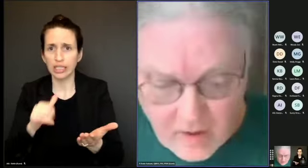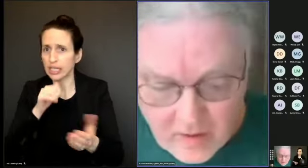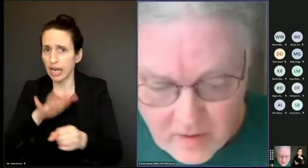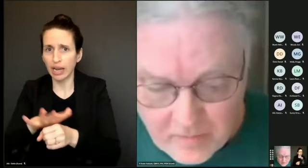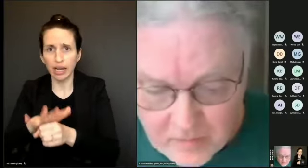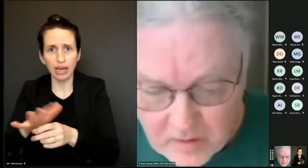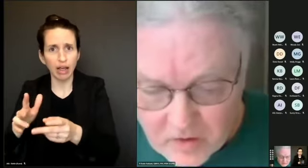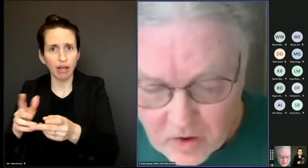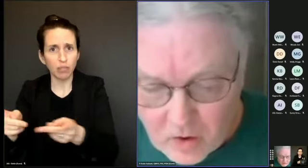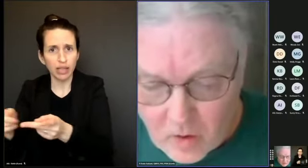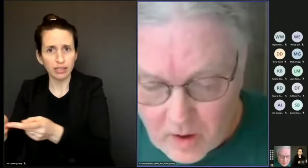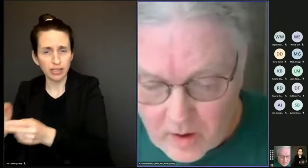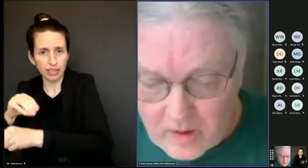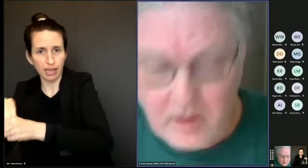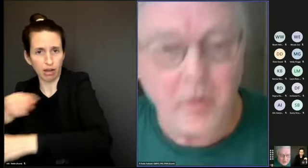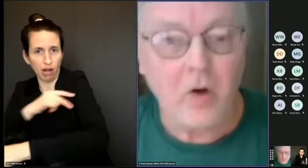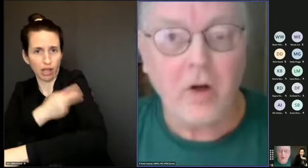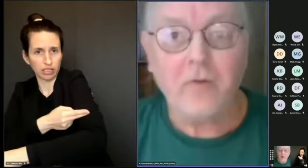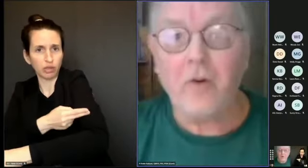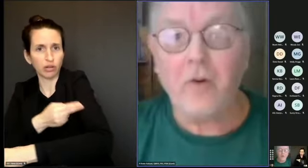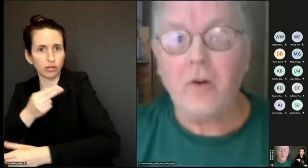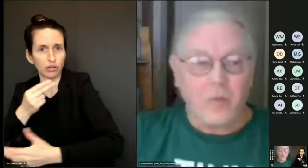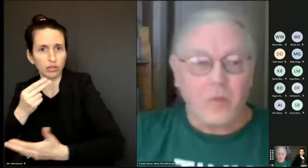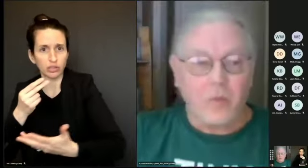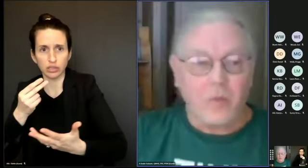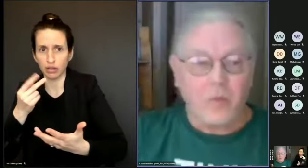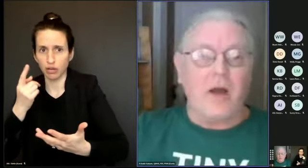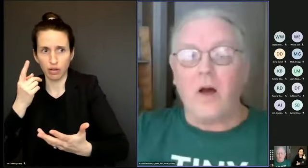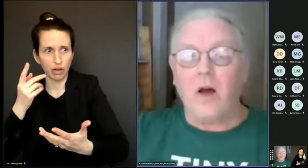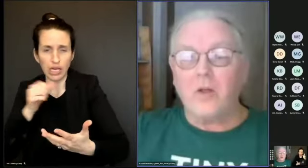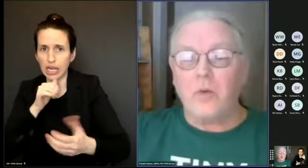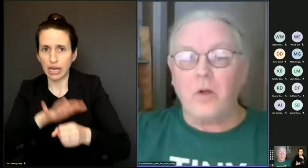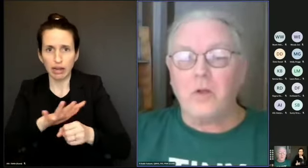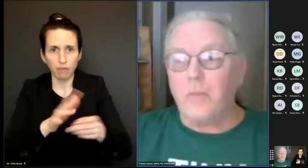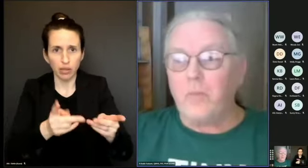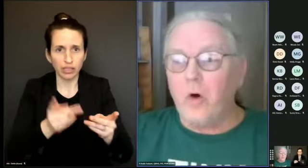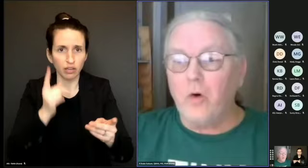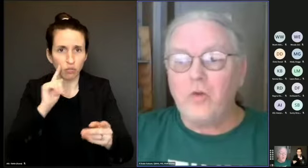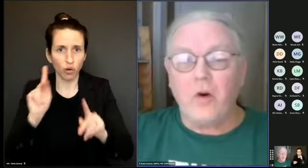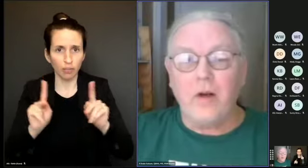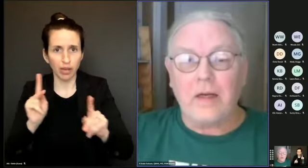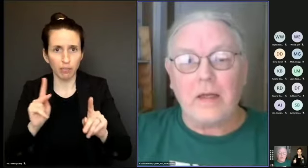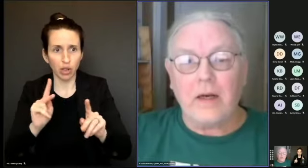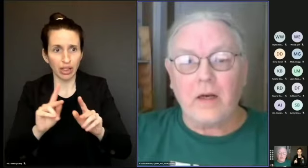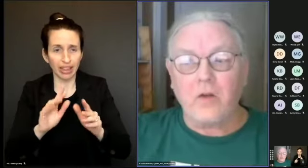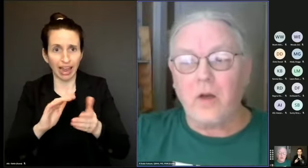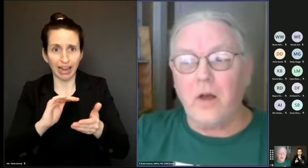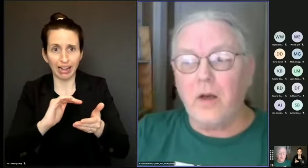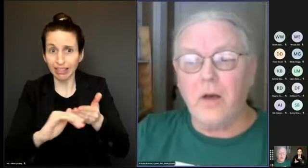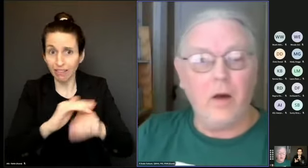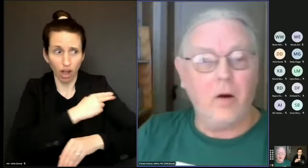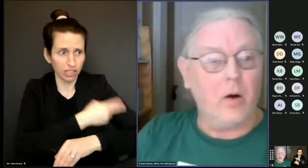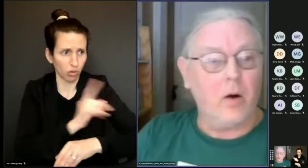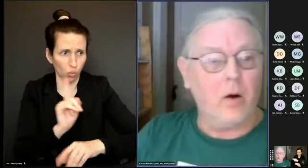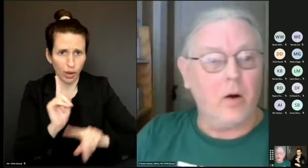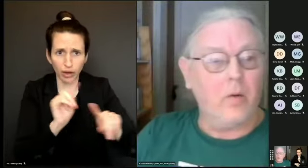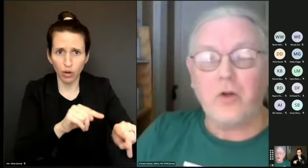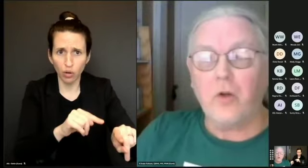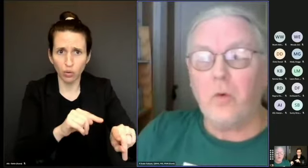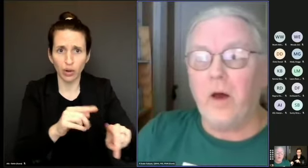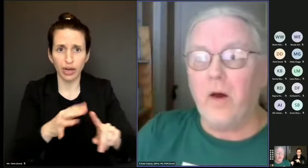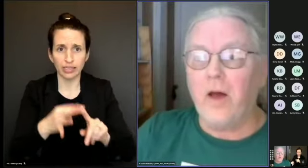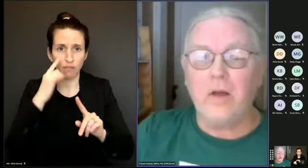to. There's no community for the consumers that exit the hospital except those that are in clinics and